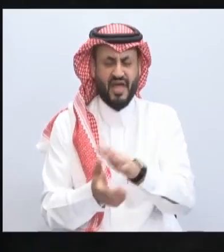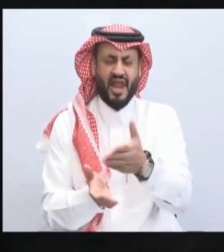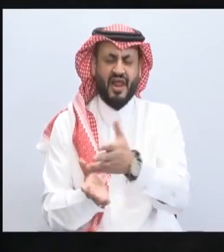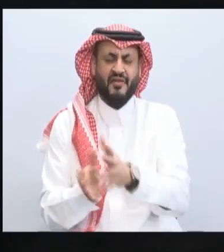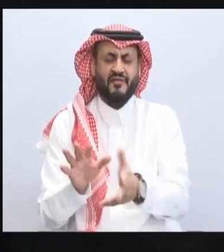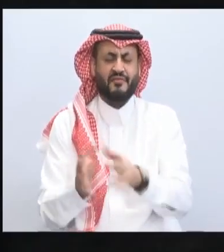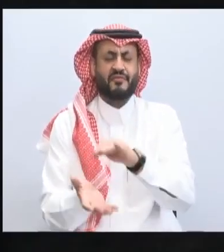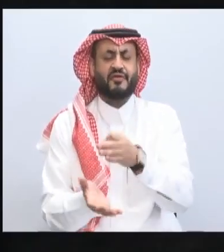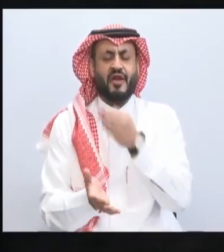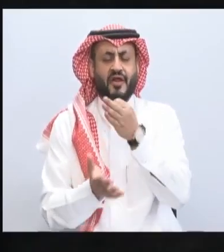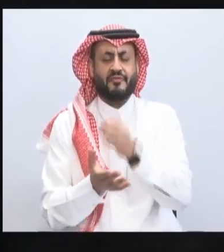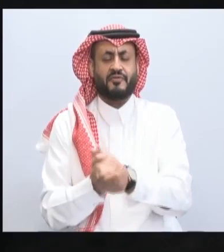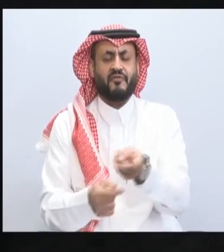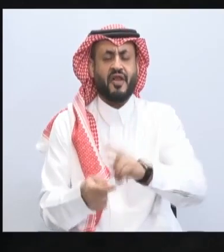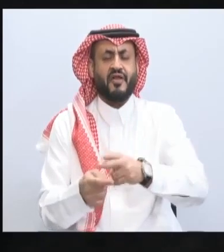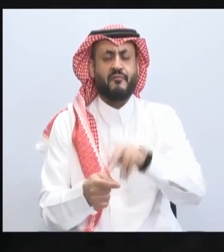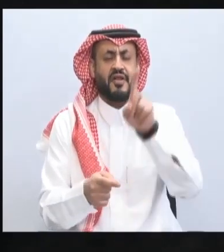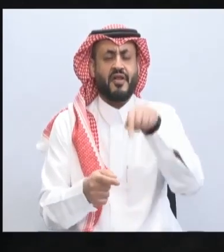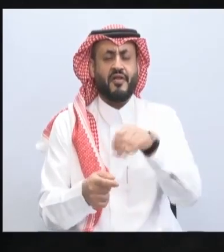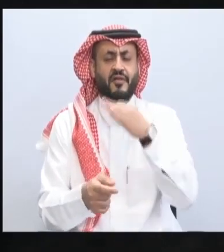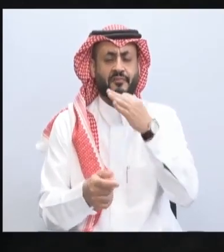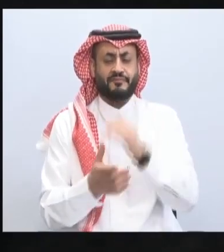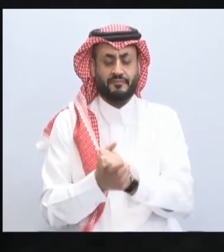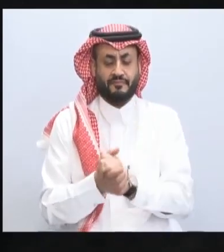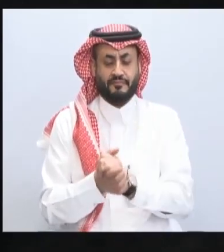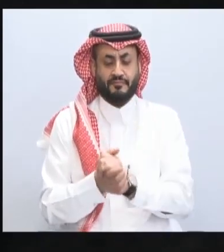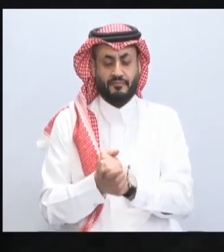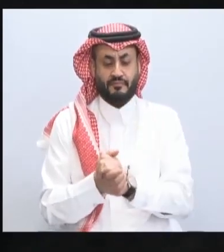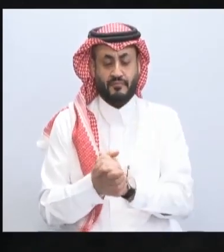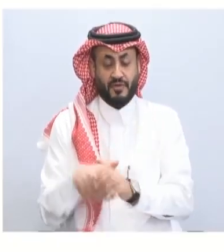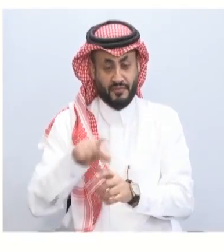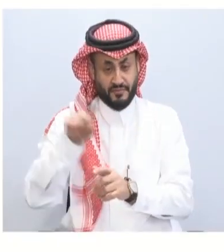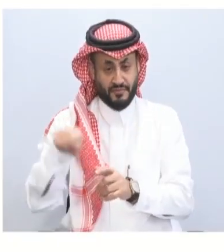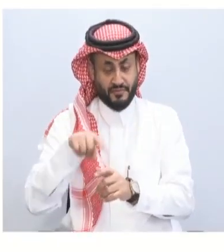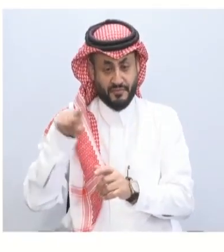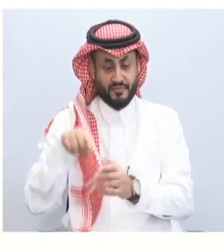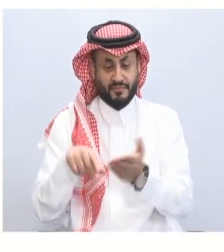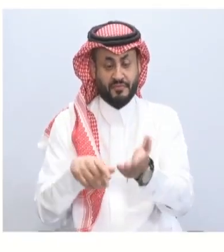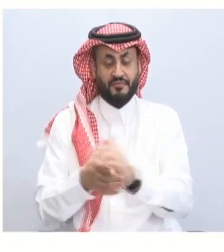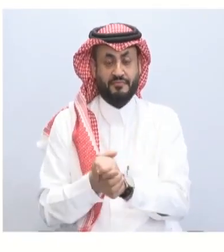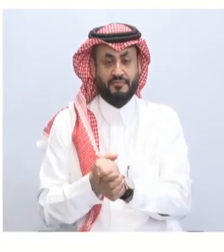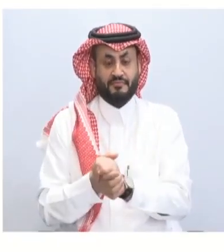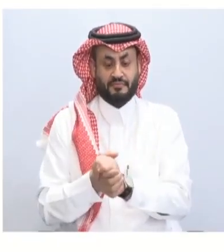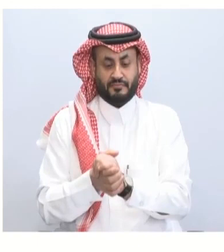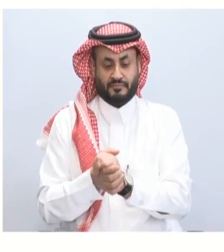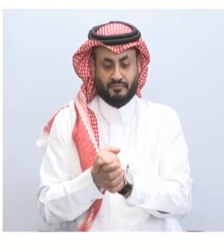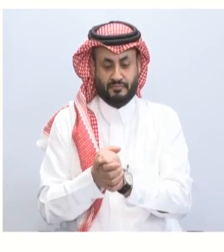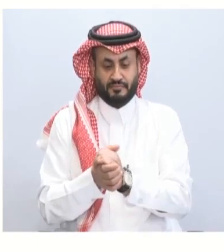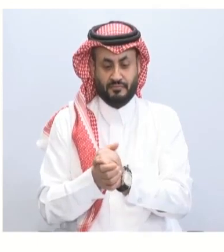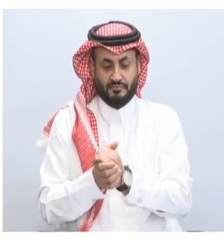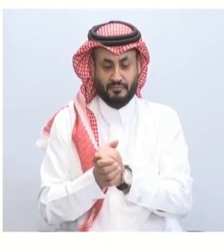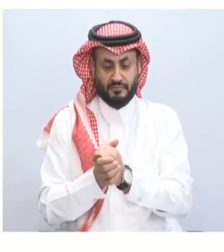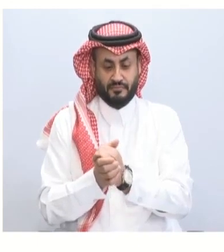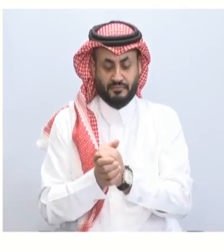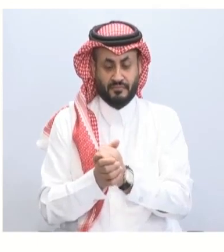informal type, or the everyday language that we use. Now, these are questions that we have here in our lesson. We are